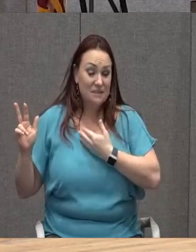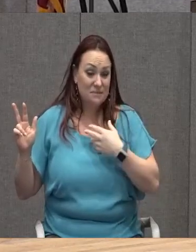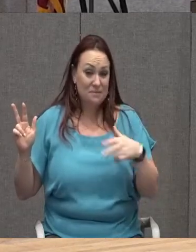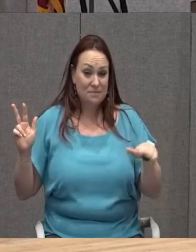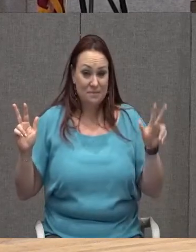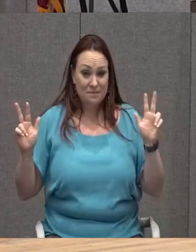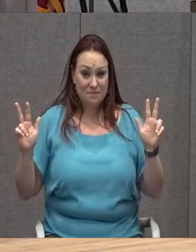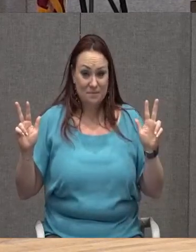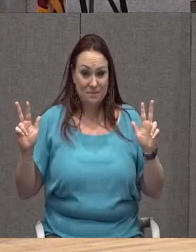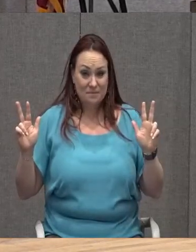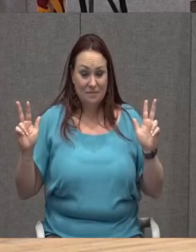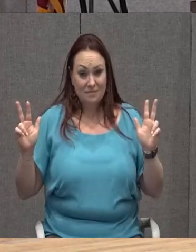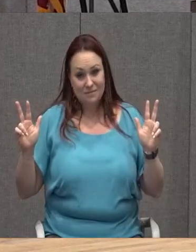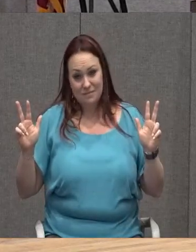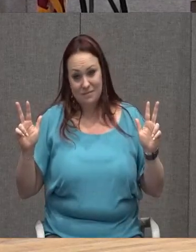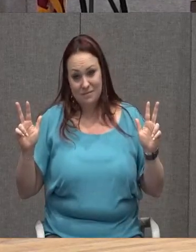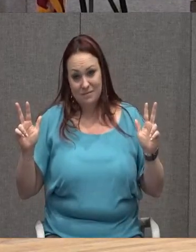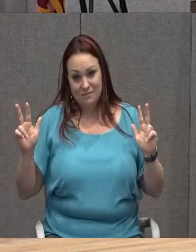3.